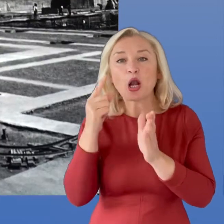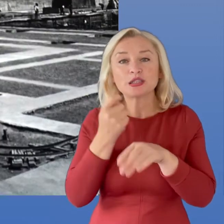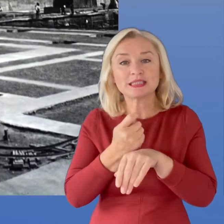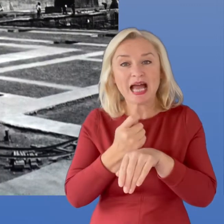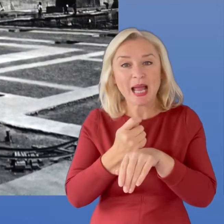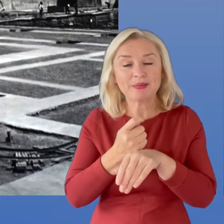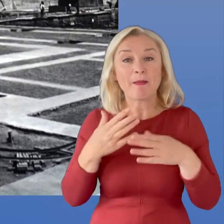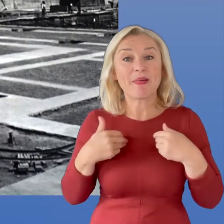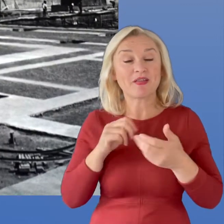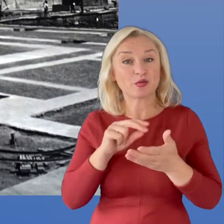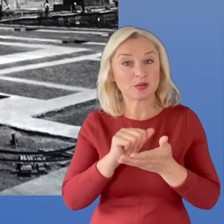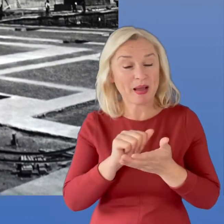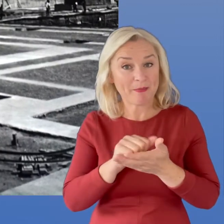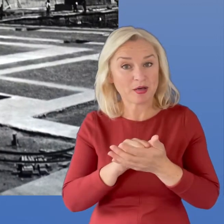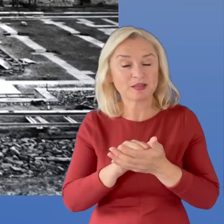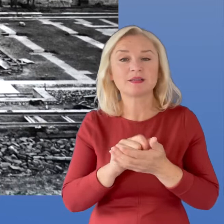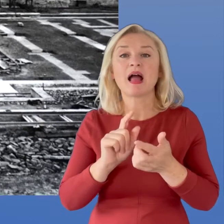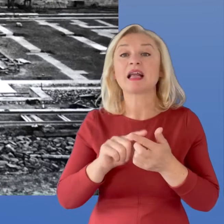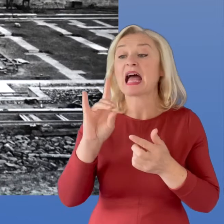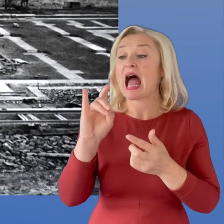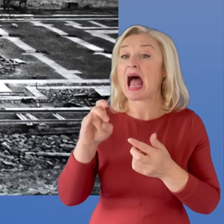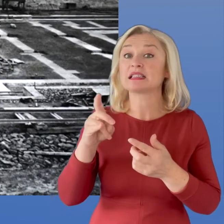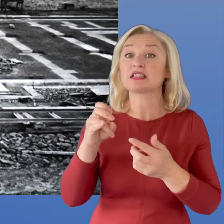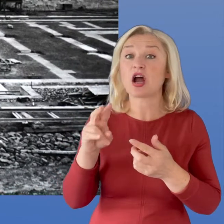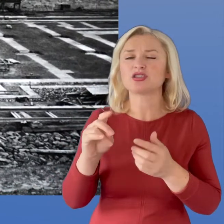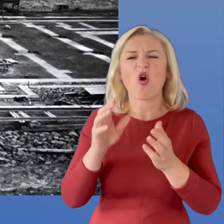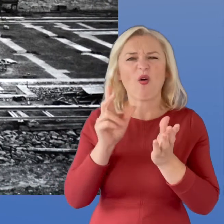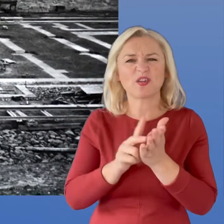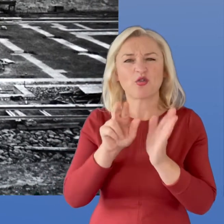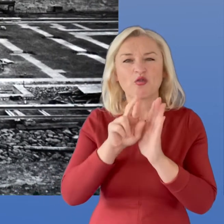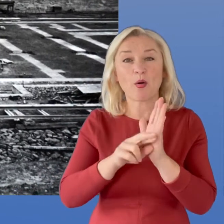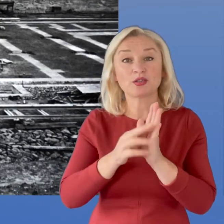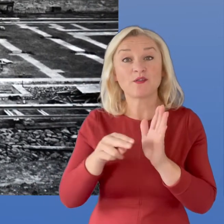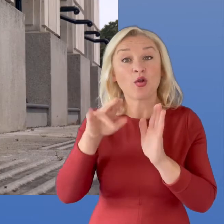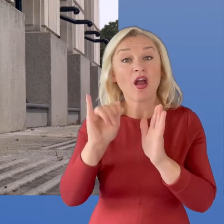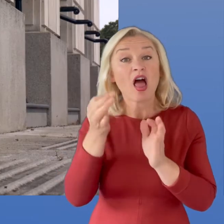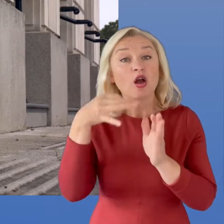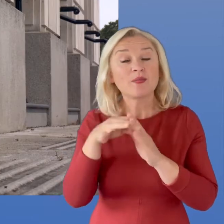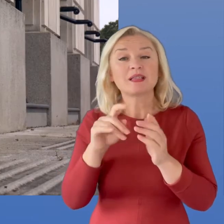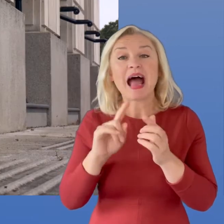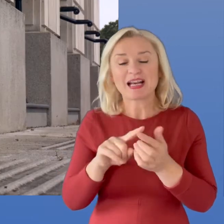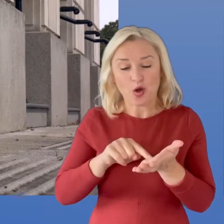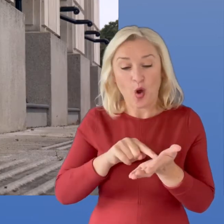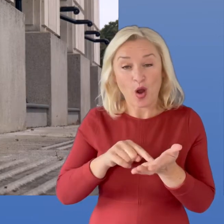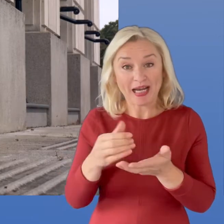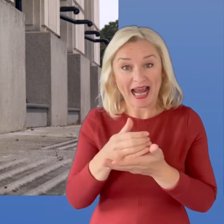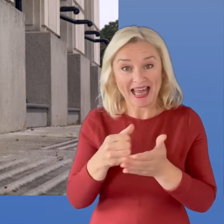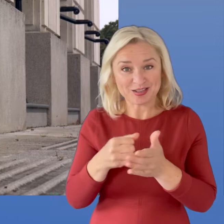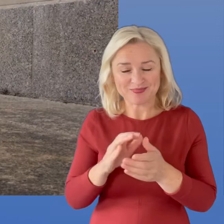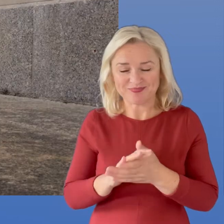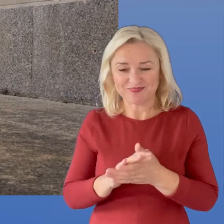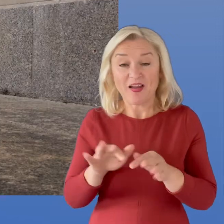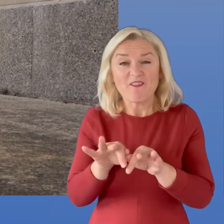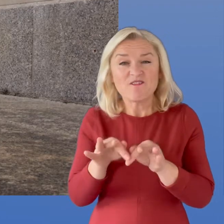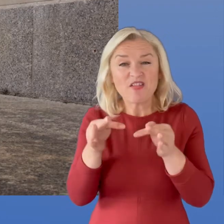a copy of the Northern Ireland Parliament Official Report, or Hansard, and a coin collection. The foundations of the building are made from granite